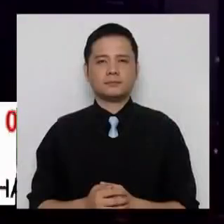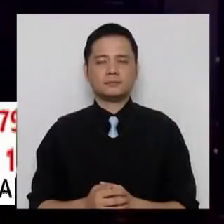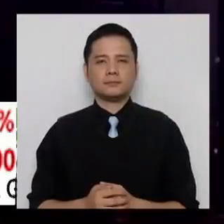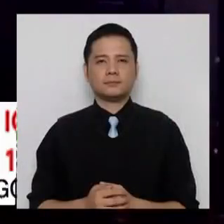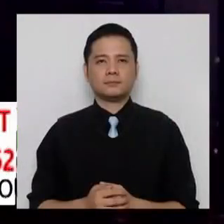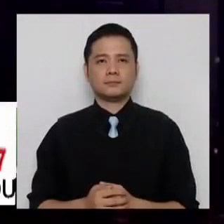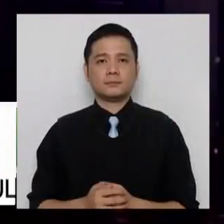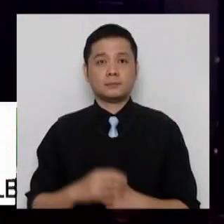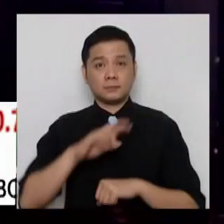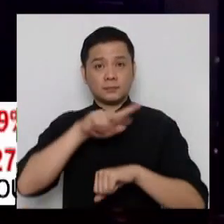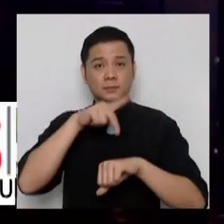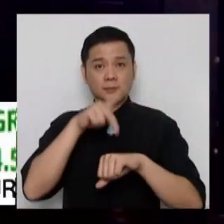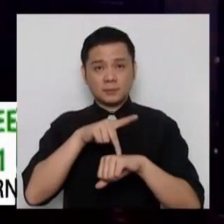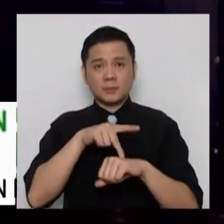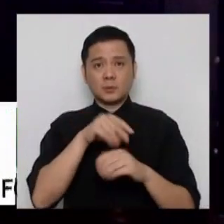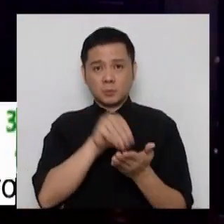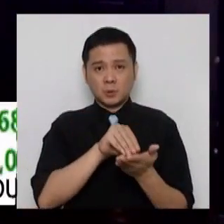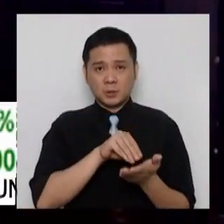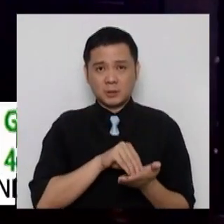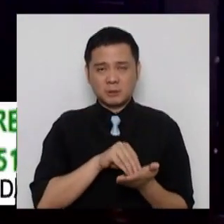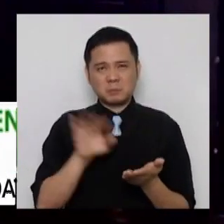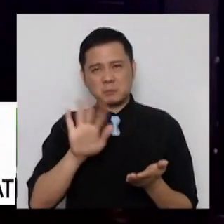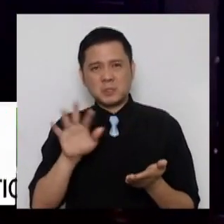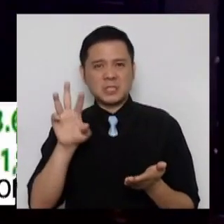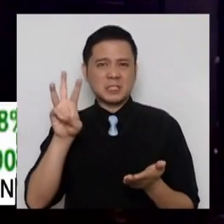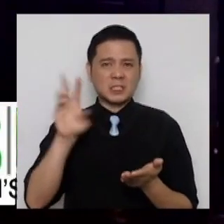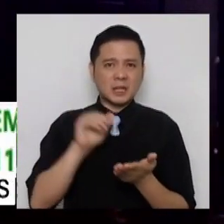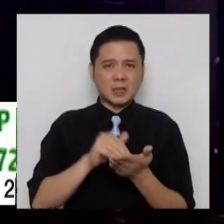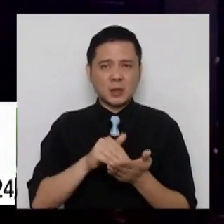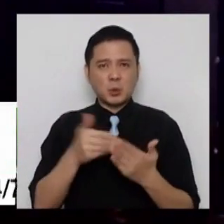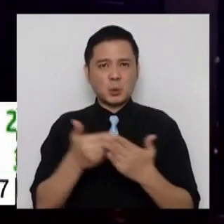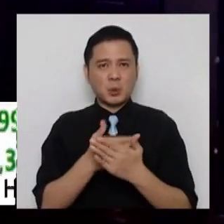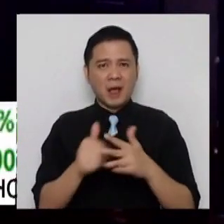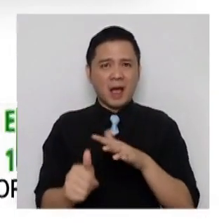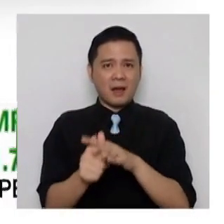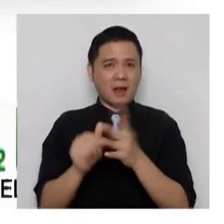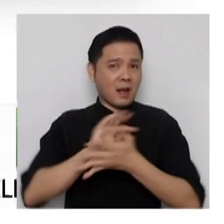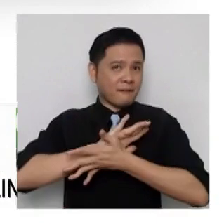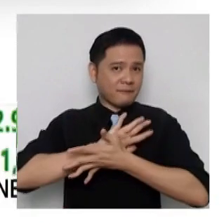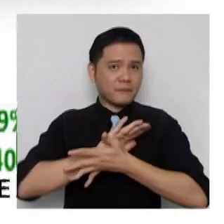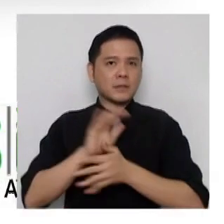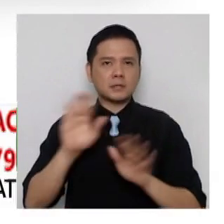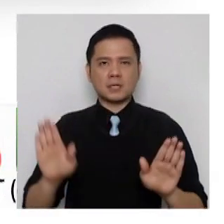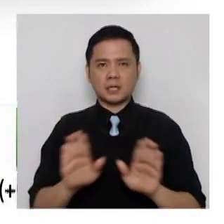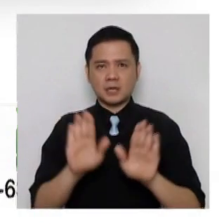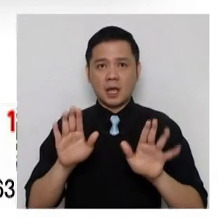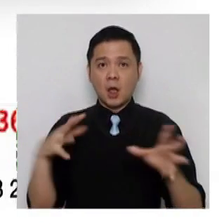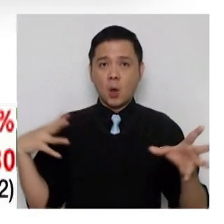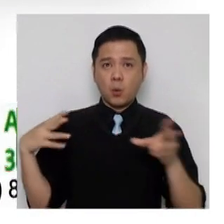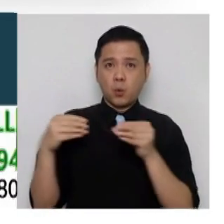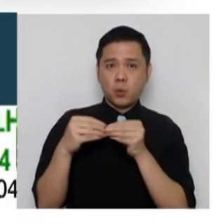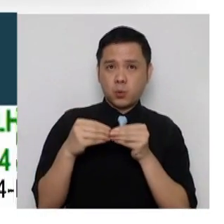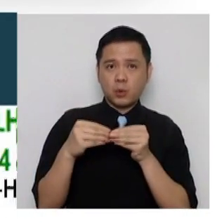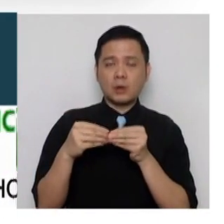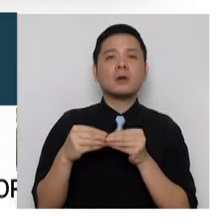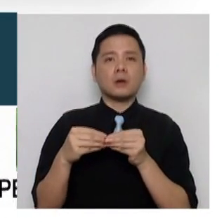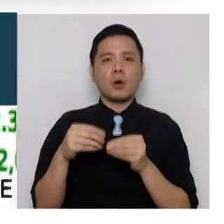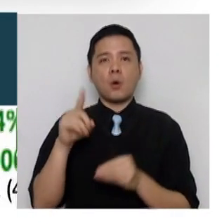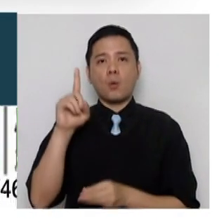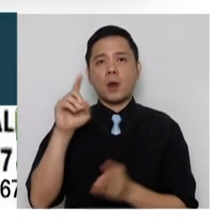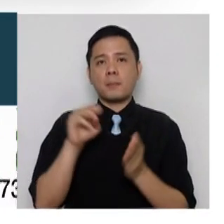The Philippines recorded around 6,000 new COVID-19 cases Sunday. This brings the country's total to nearly